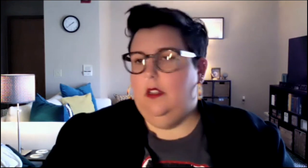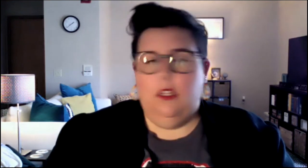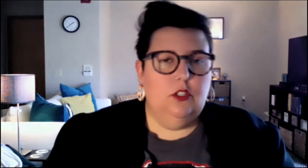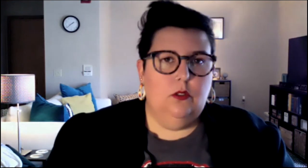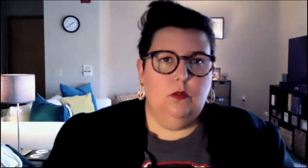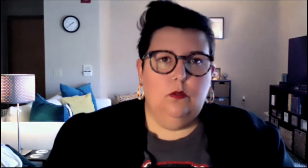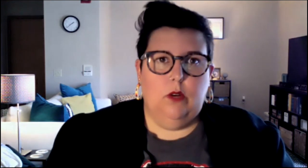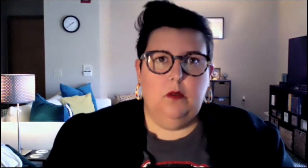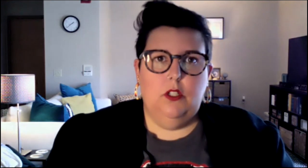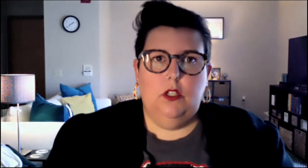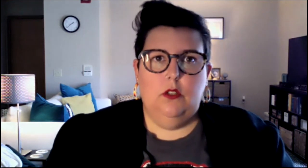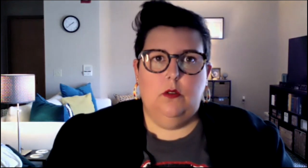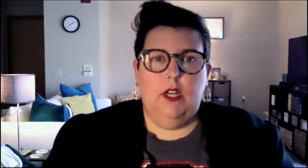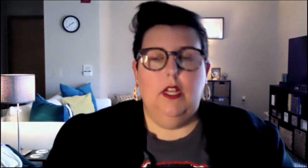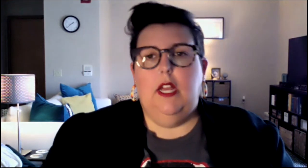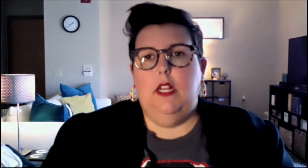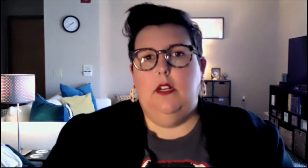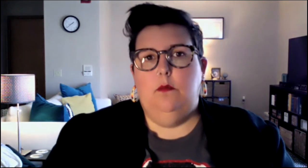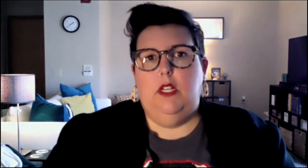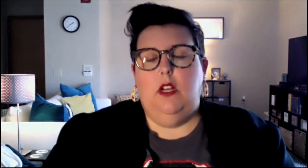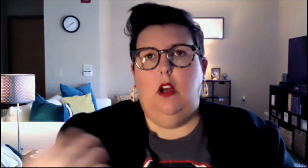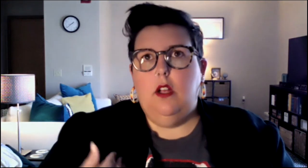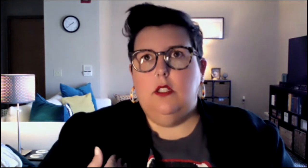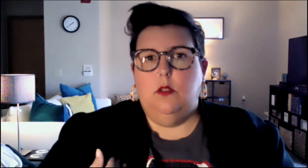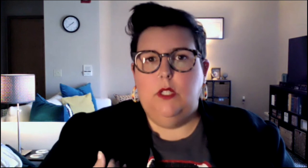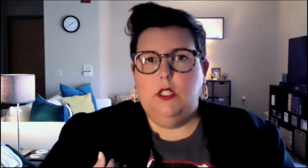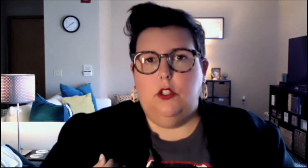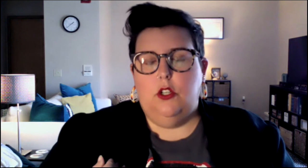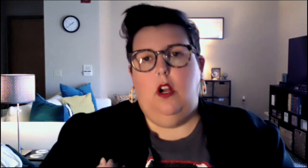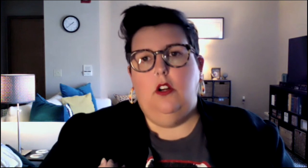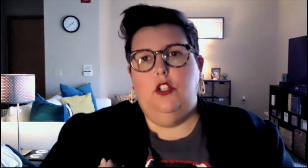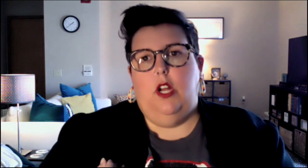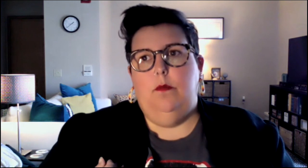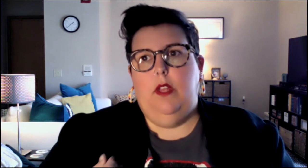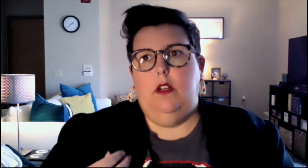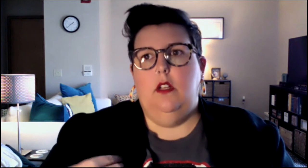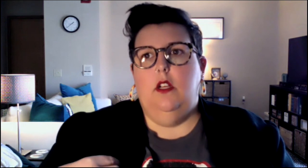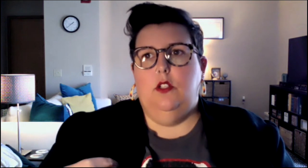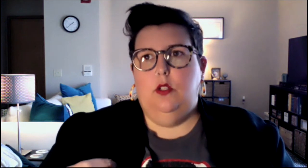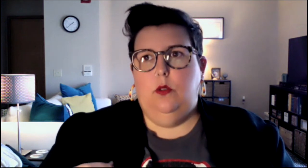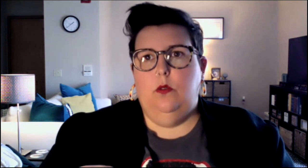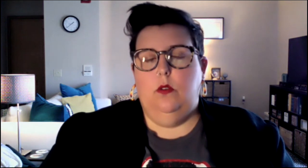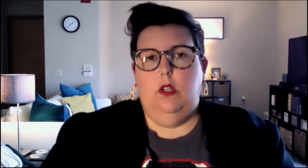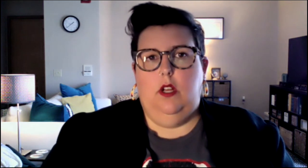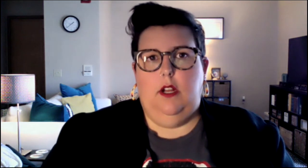line, let you write what you need to write, and let it be us, the researcher, our job then